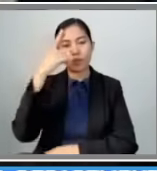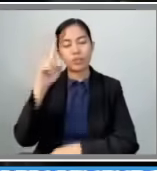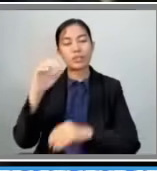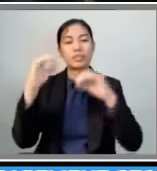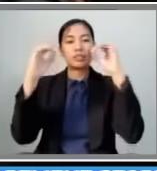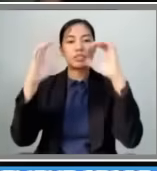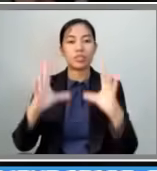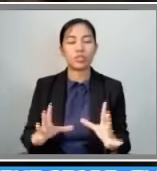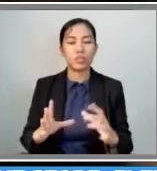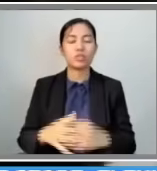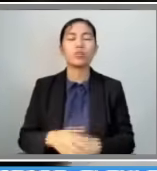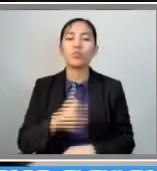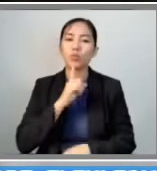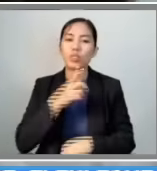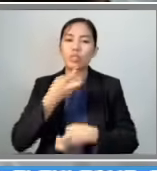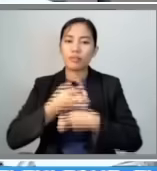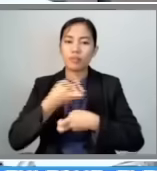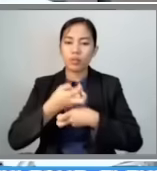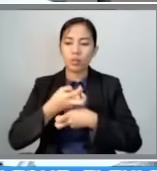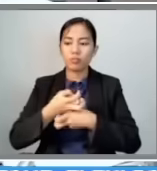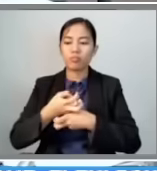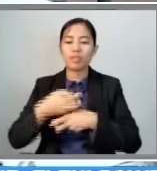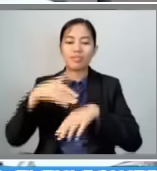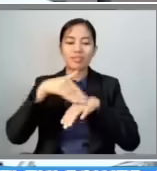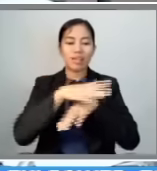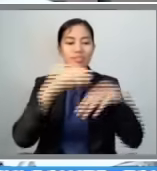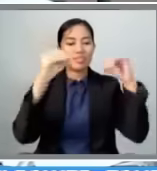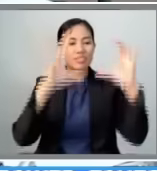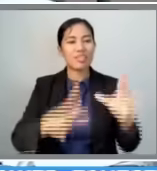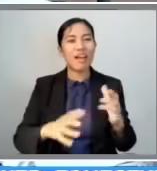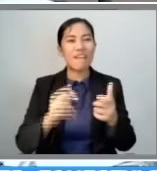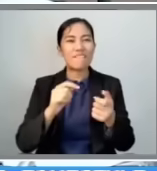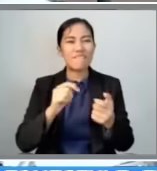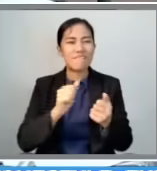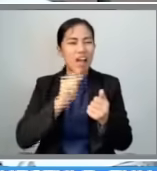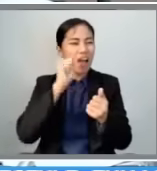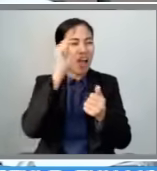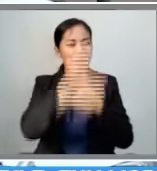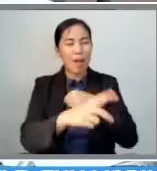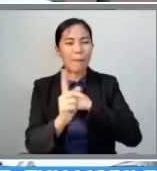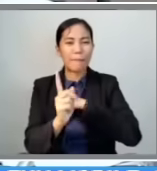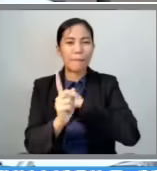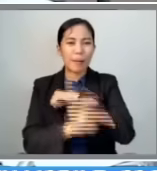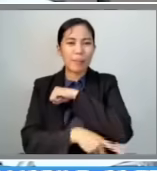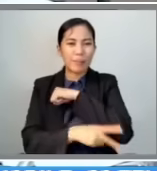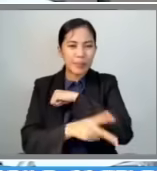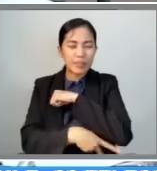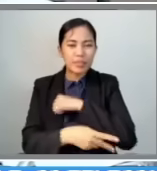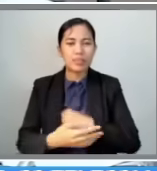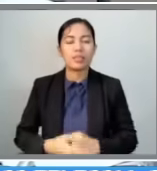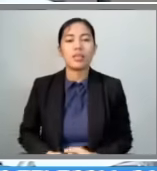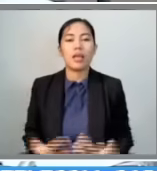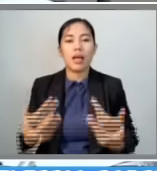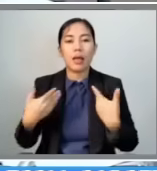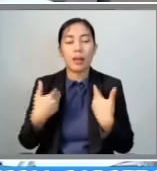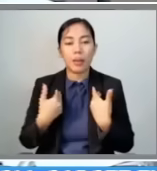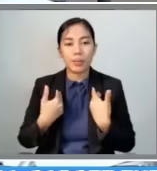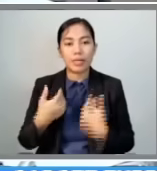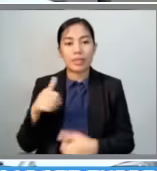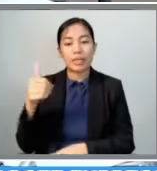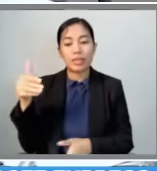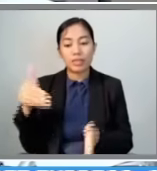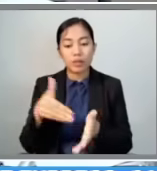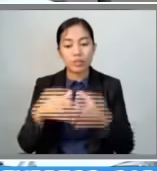mga guro sa mga malalayong lugar. And with the 10,000 teacher allocation that we are given every year, it's not enough to